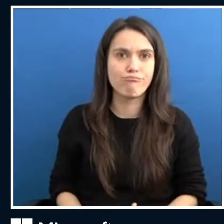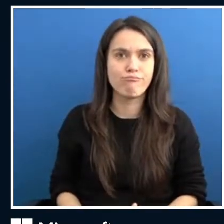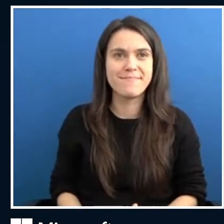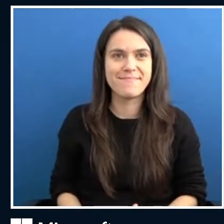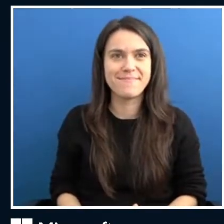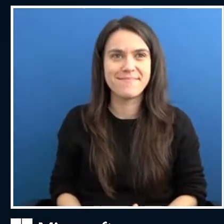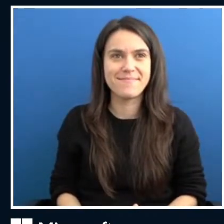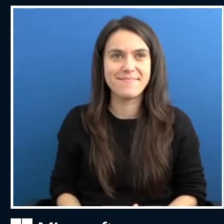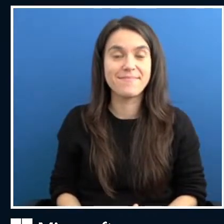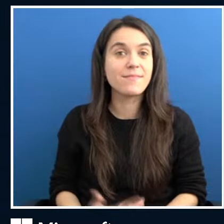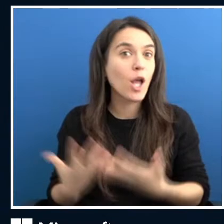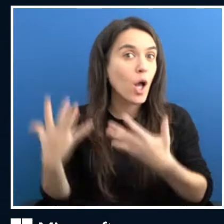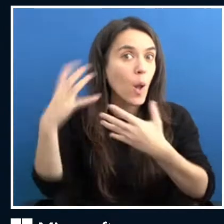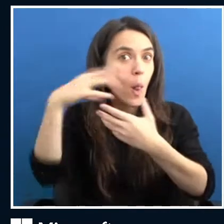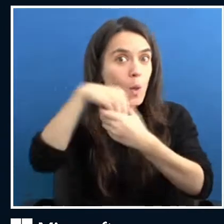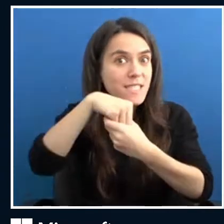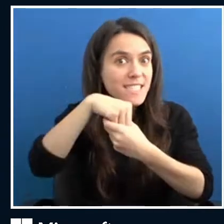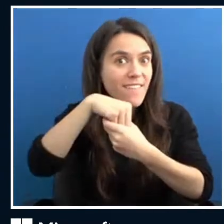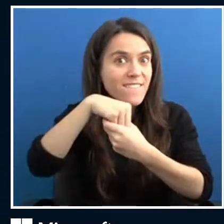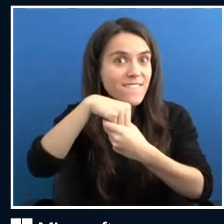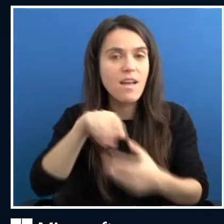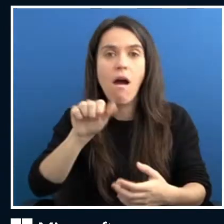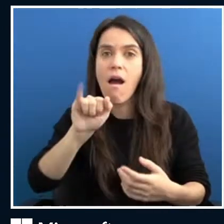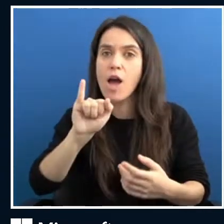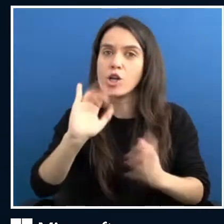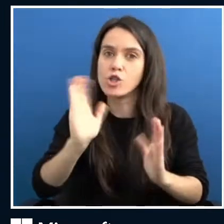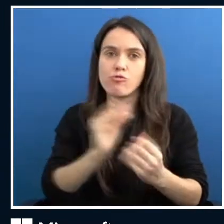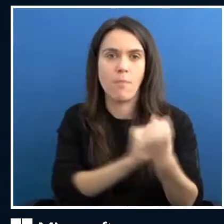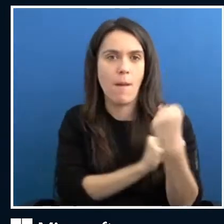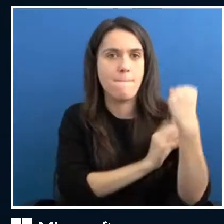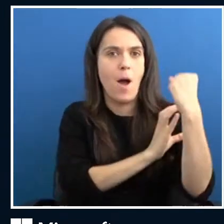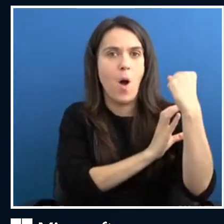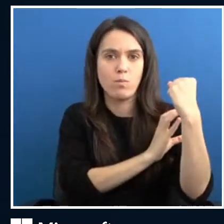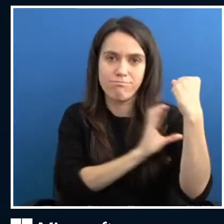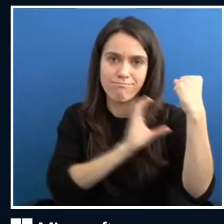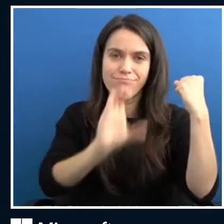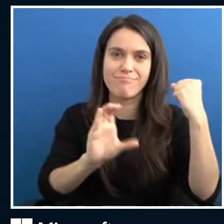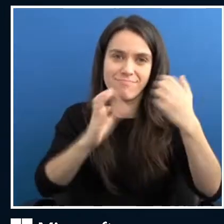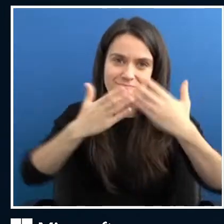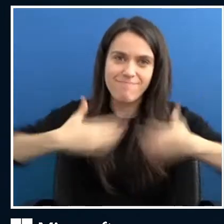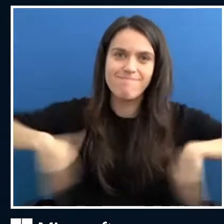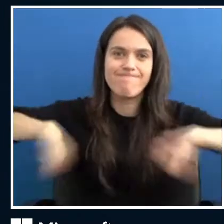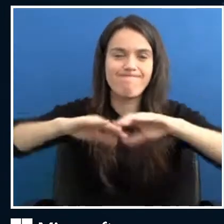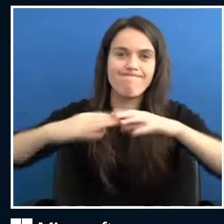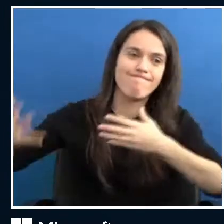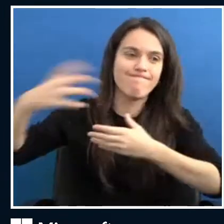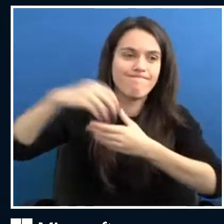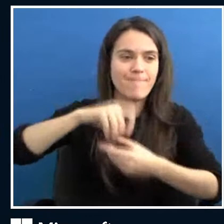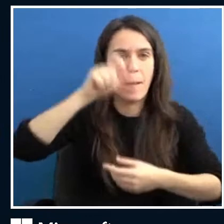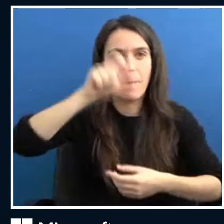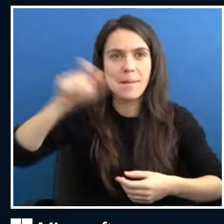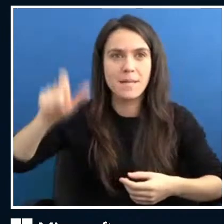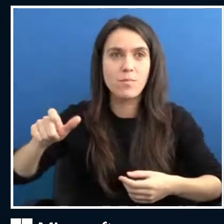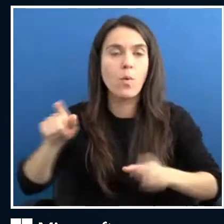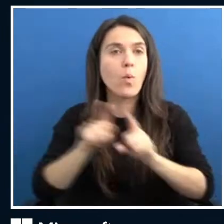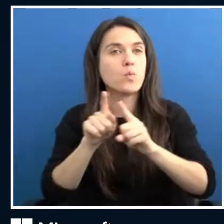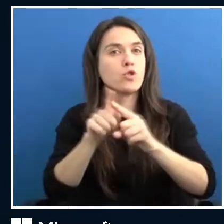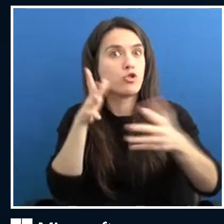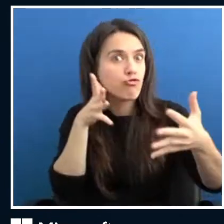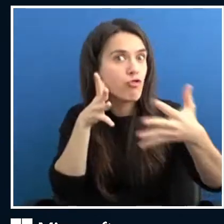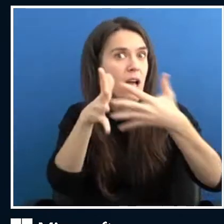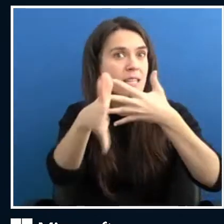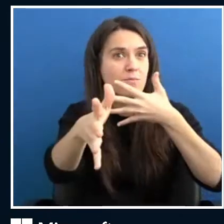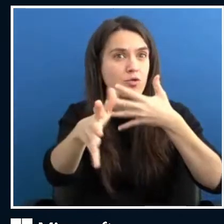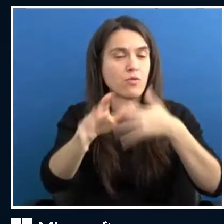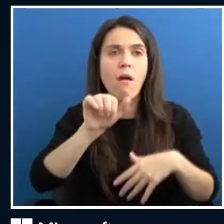Inclusiveness. AI systems should empower everyone and engage people. Transparency. AI systems should be